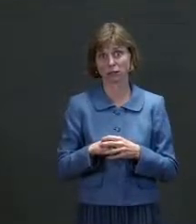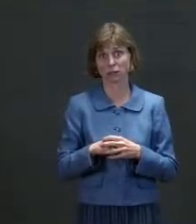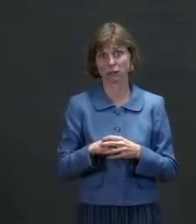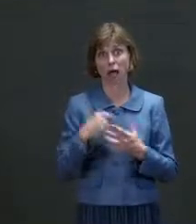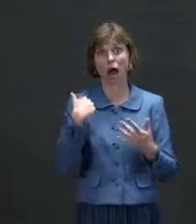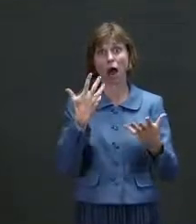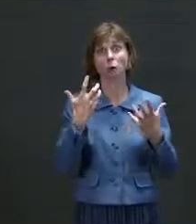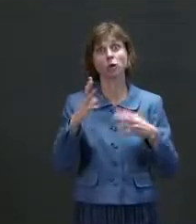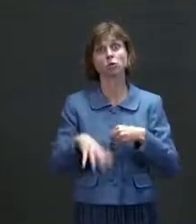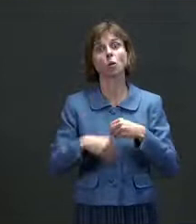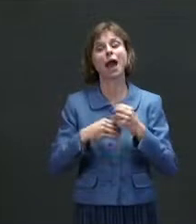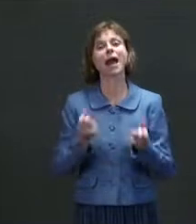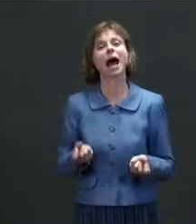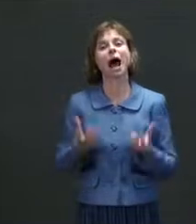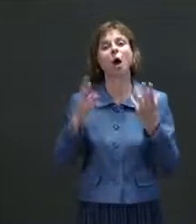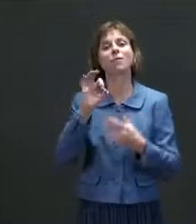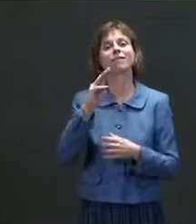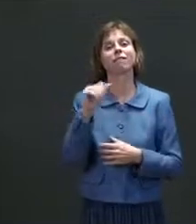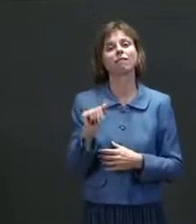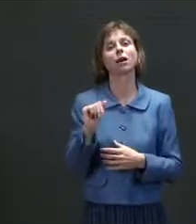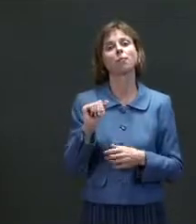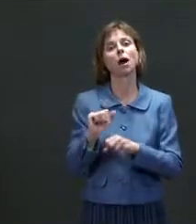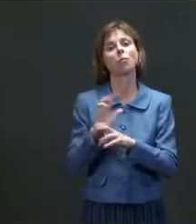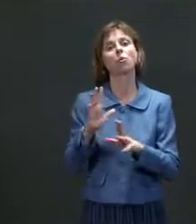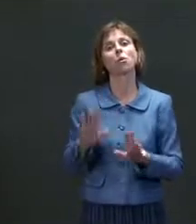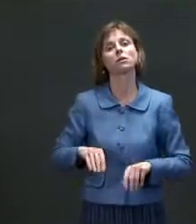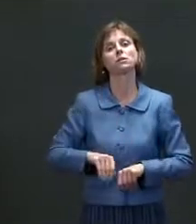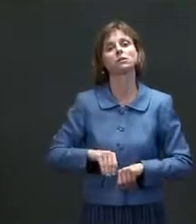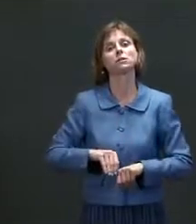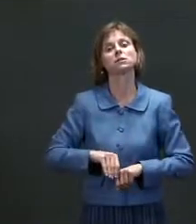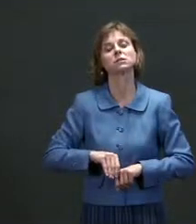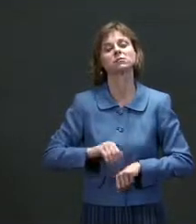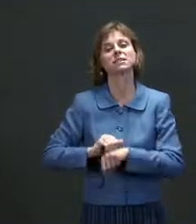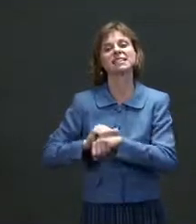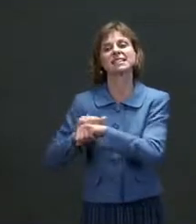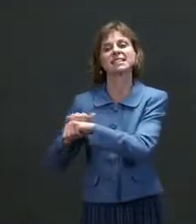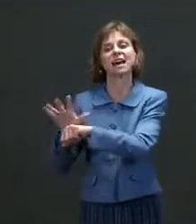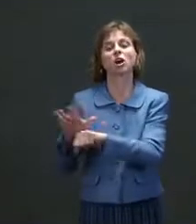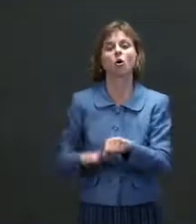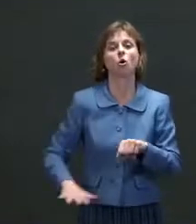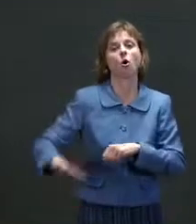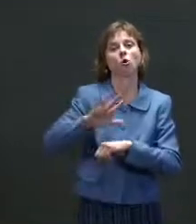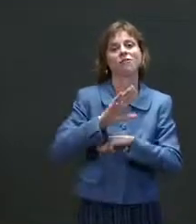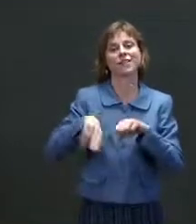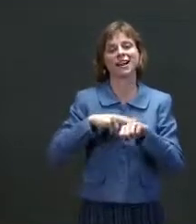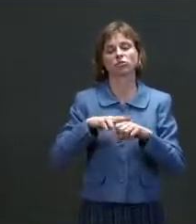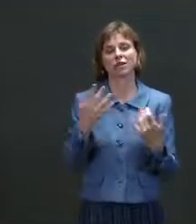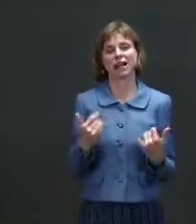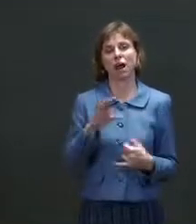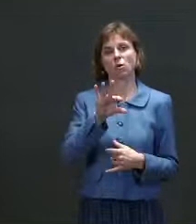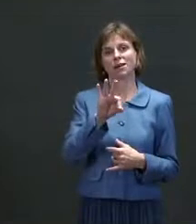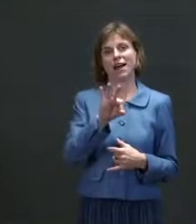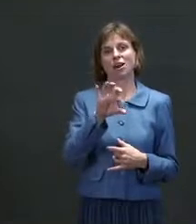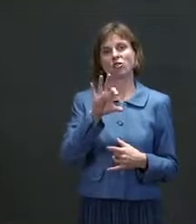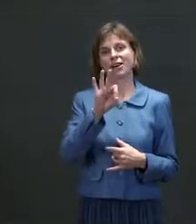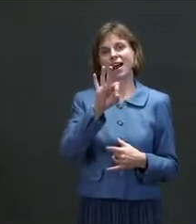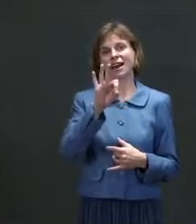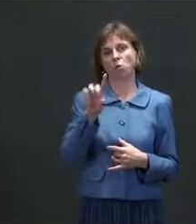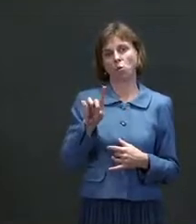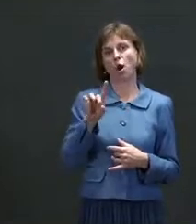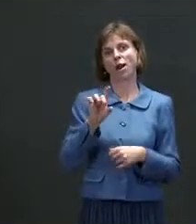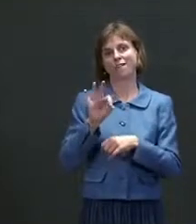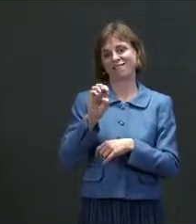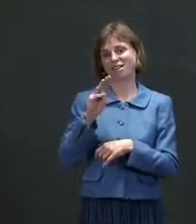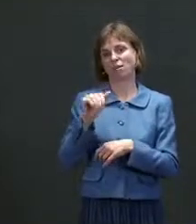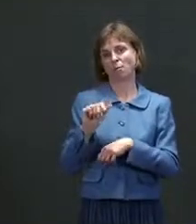that we have deployed across the nation, we have now a total of 991 FEMA employees deployed to help with